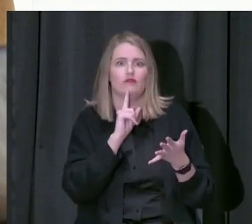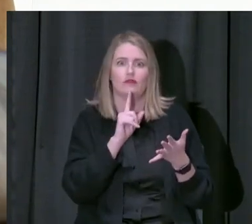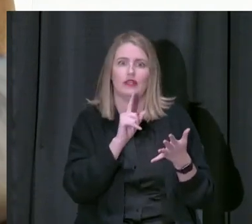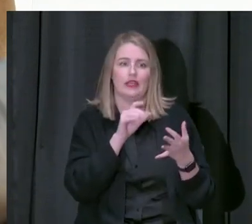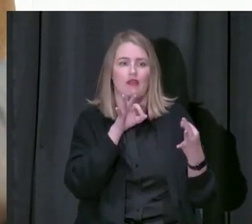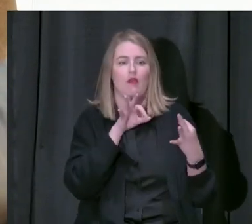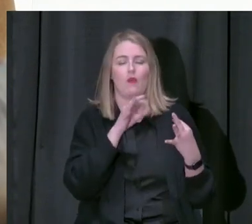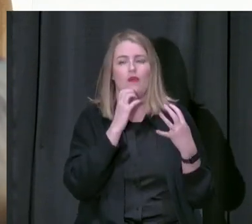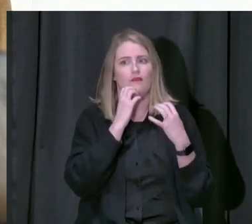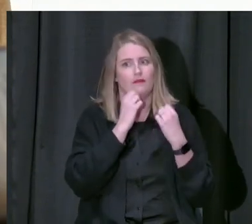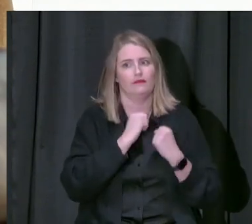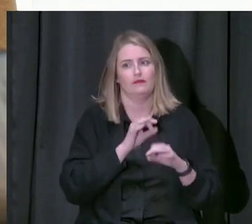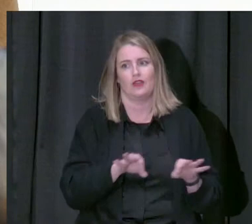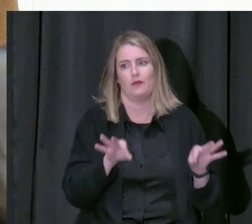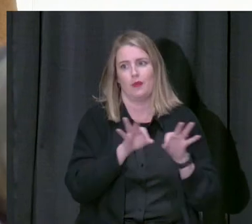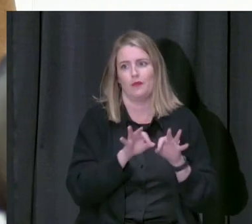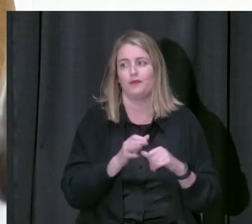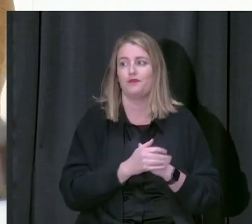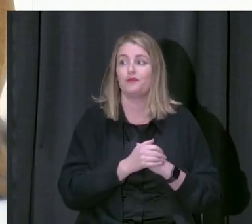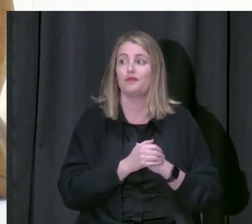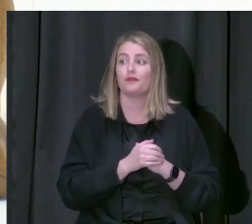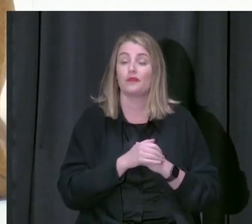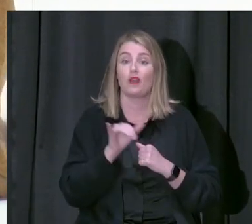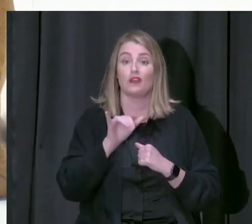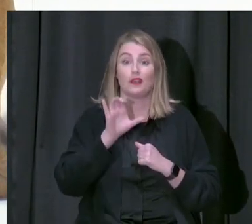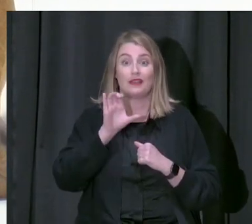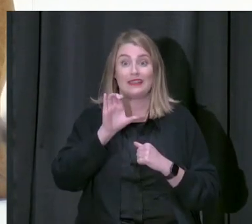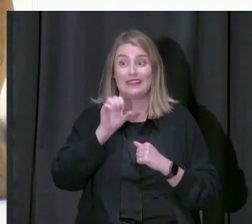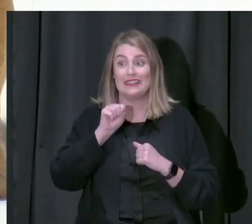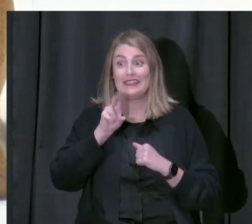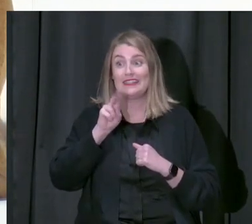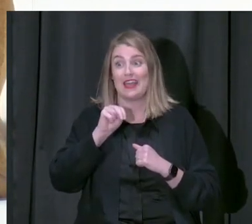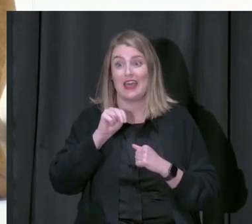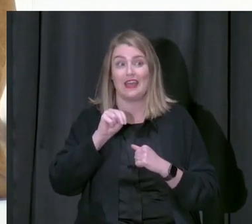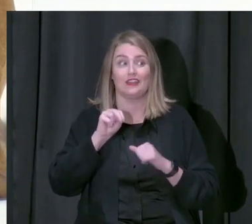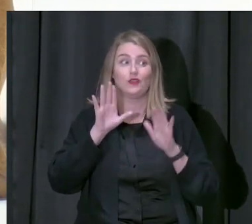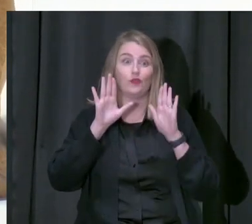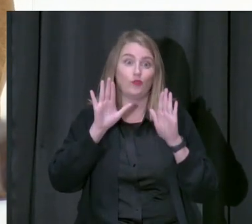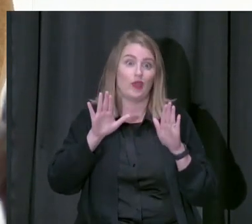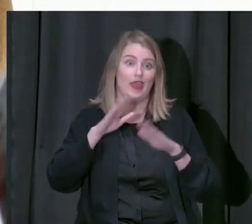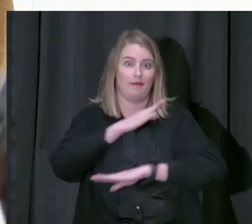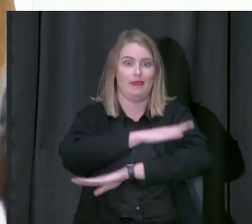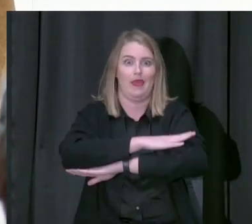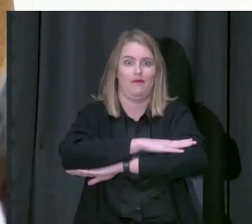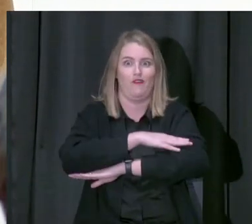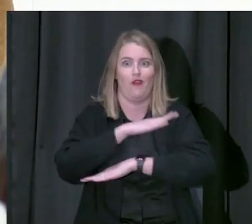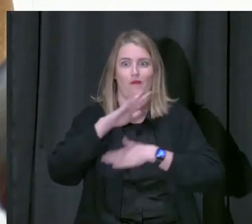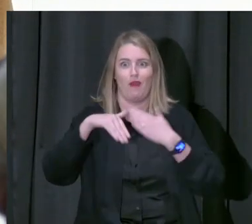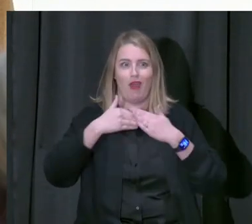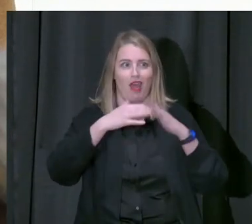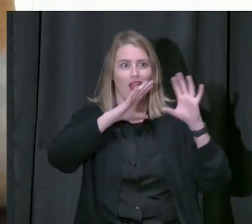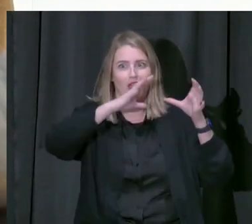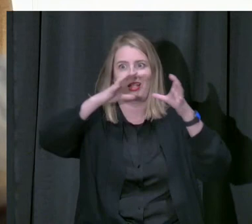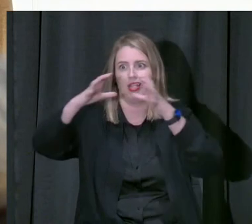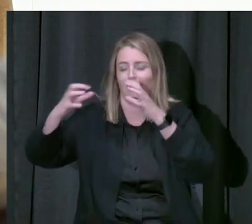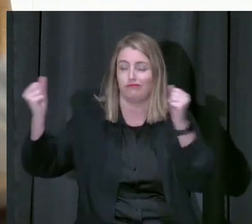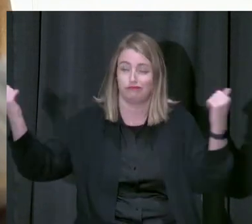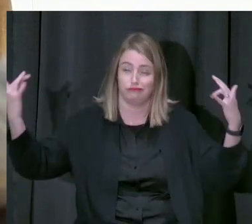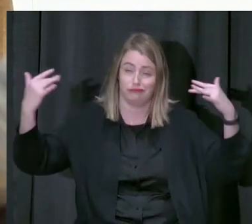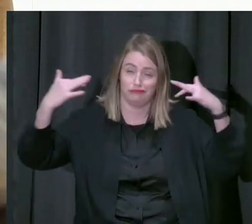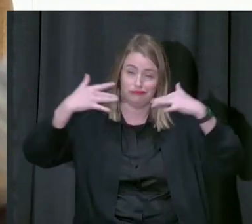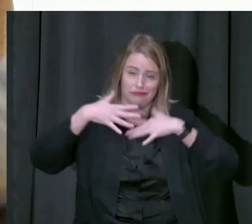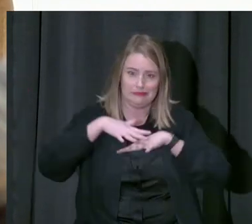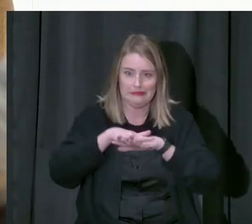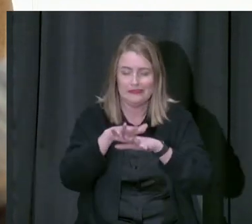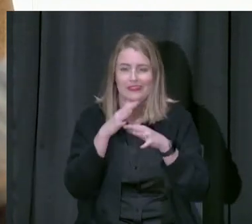well. And by the way, events like CSUN are great platforms for that, where all these parties come together and we have the